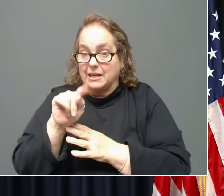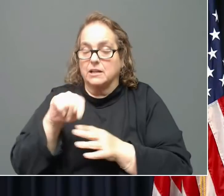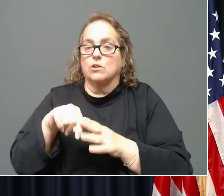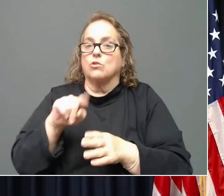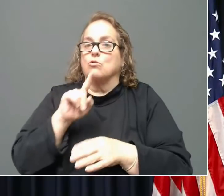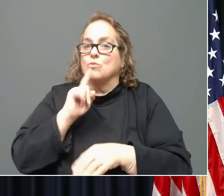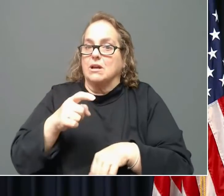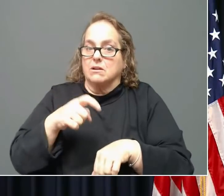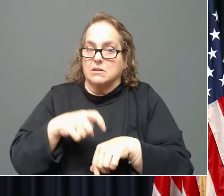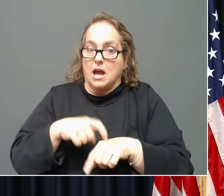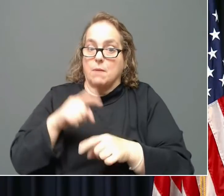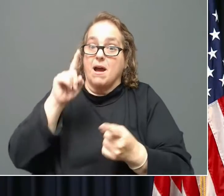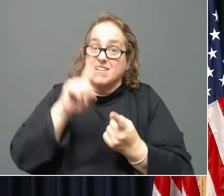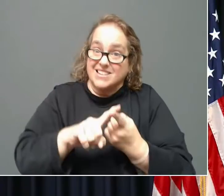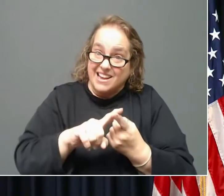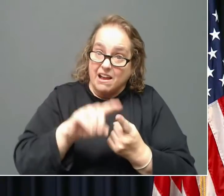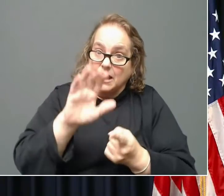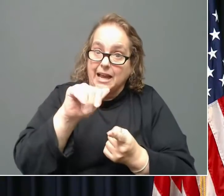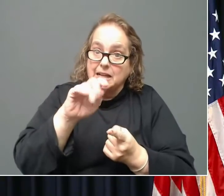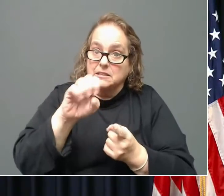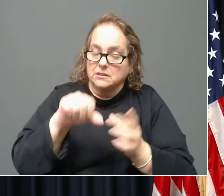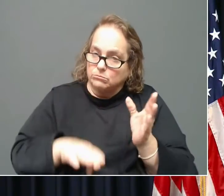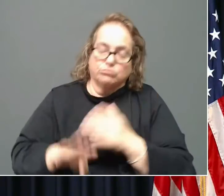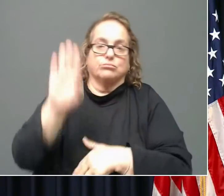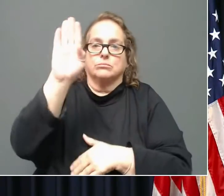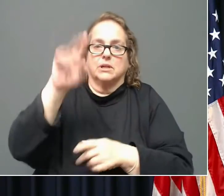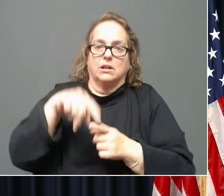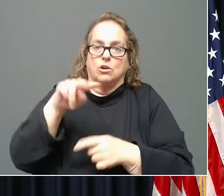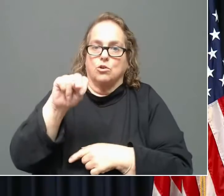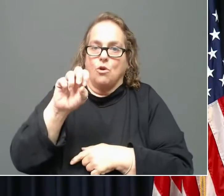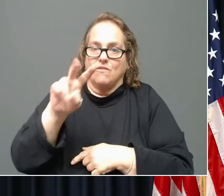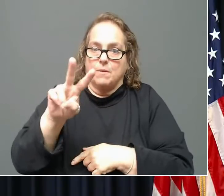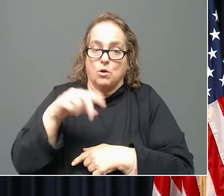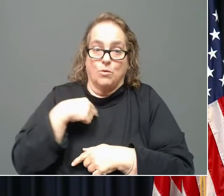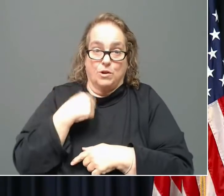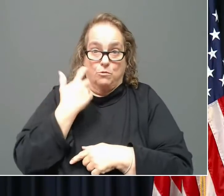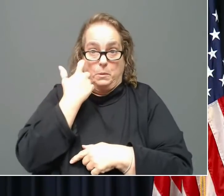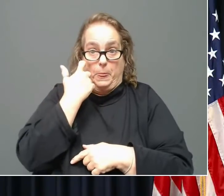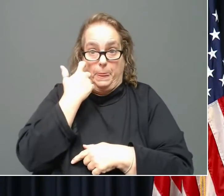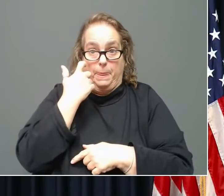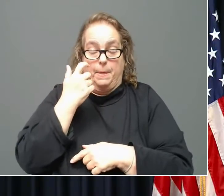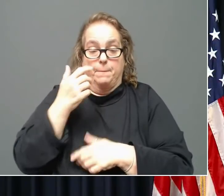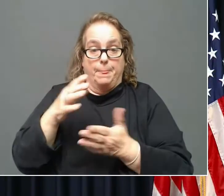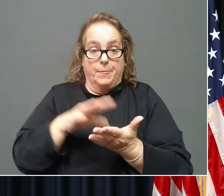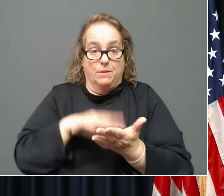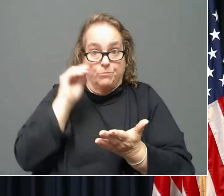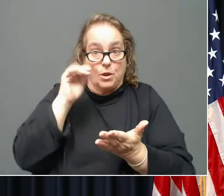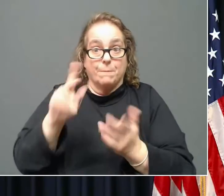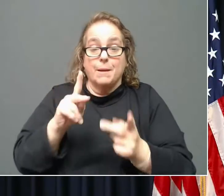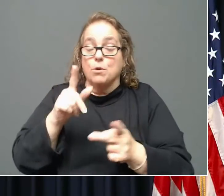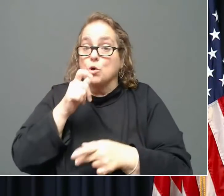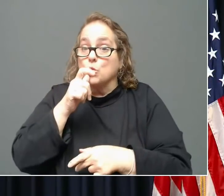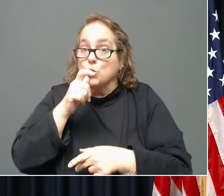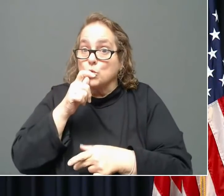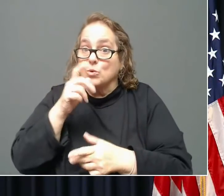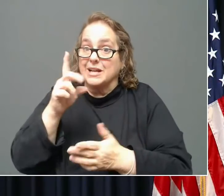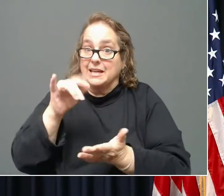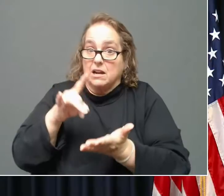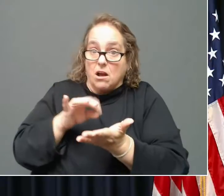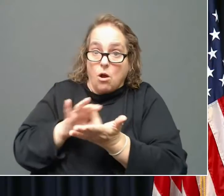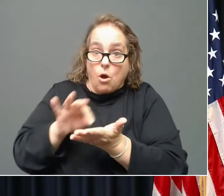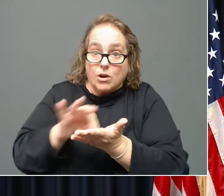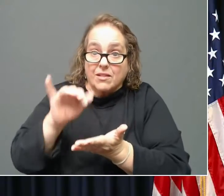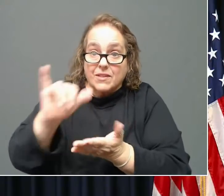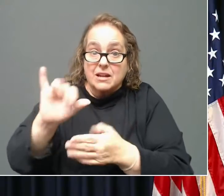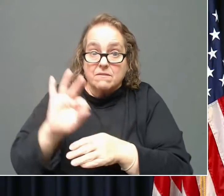in November. Recently, we learned those who regularly perform this function fell behind and stopped